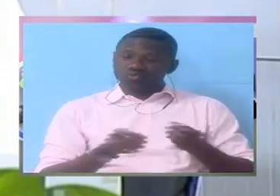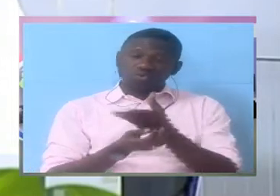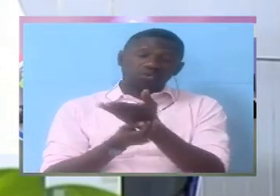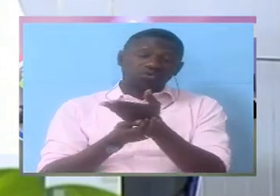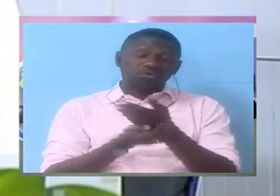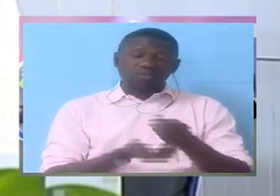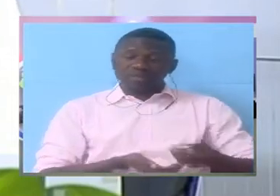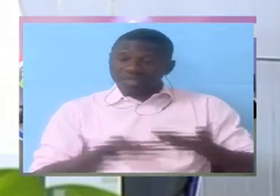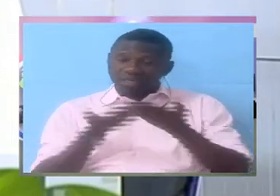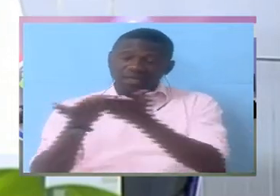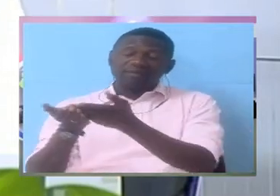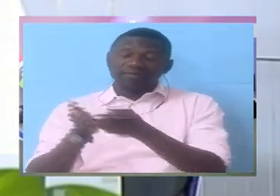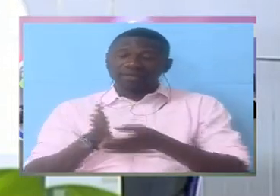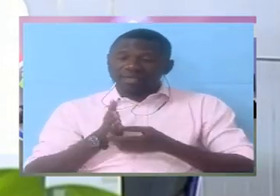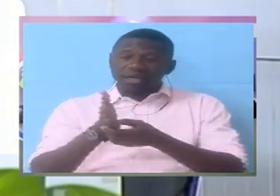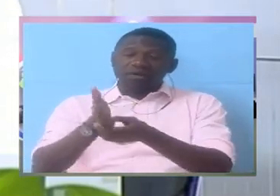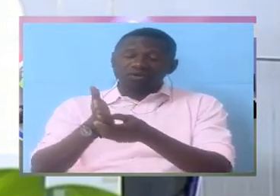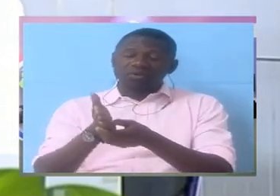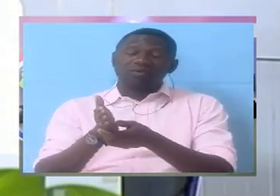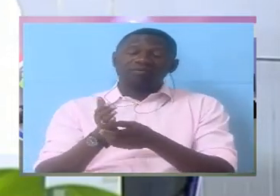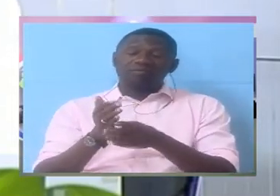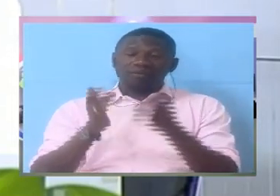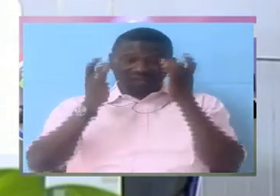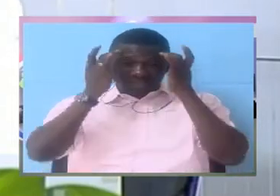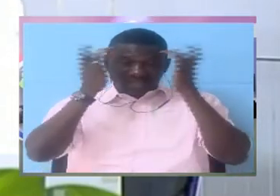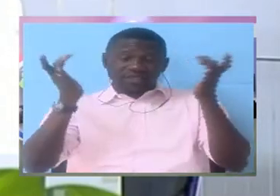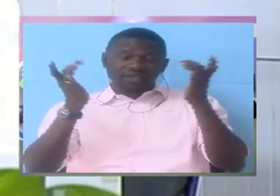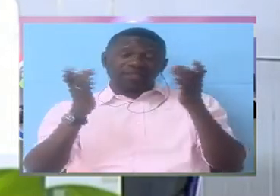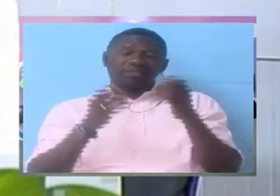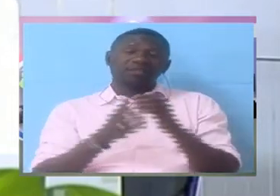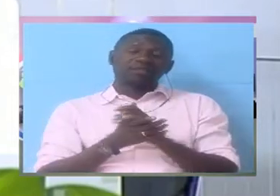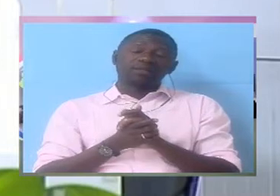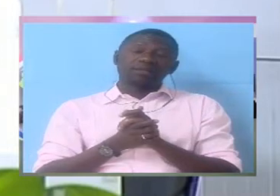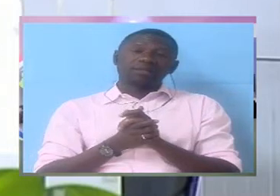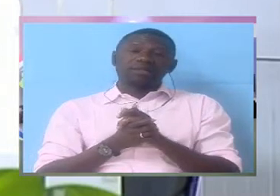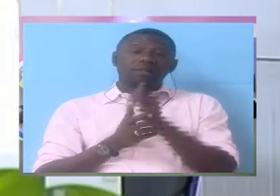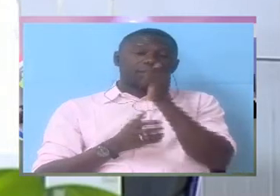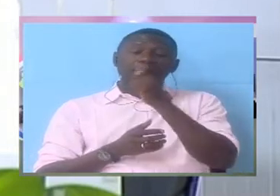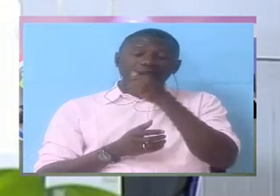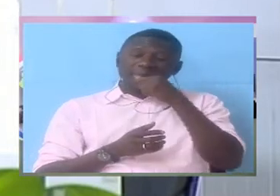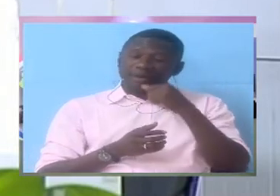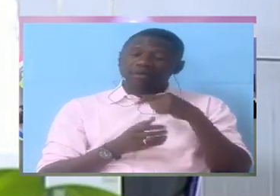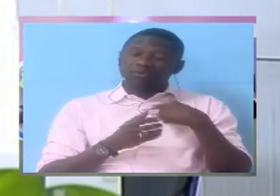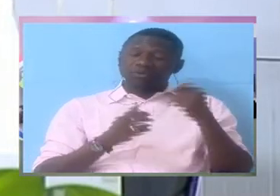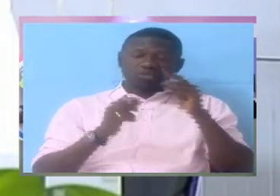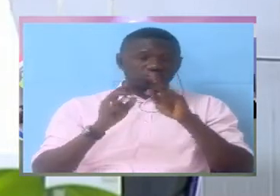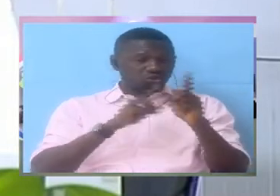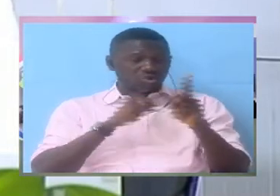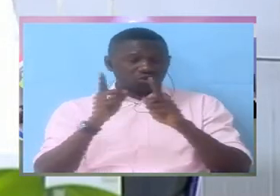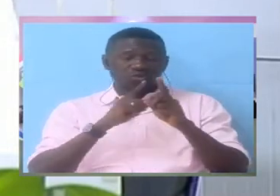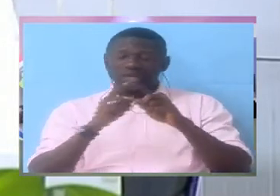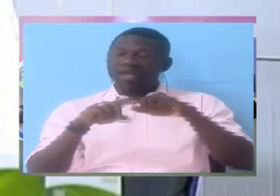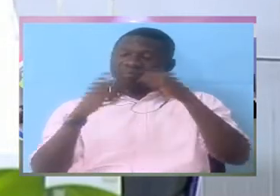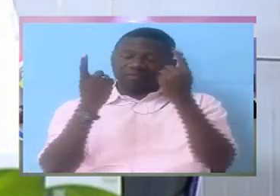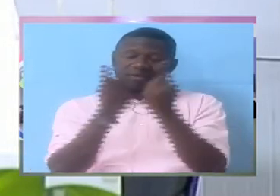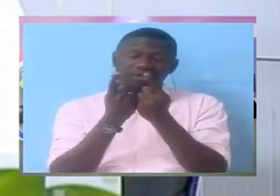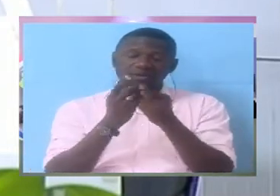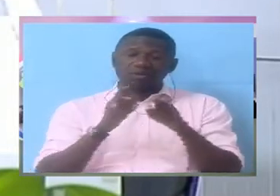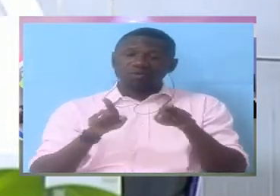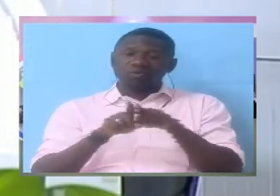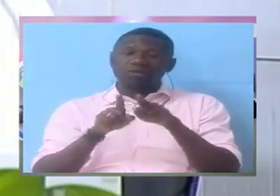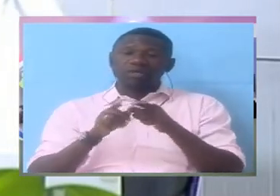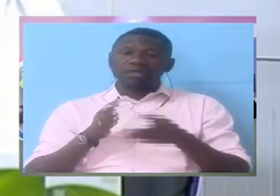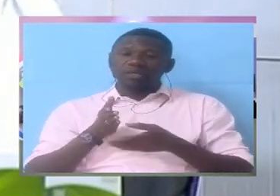We have the director of intelligence, the director of intelligence will discuss the intelligence product with the director general.